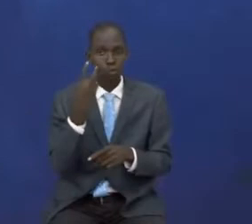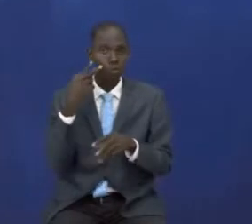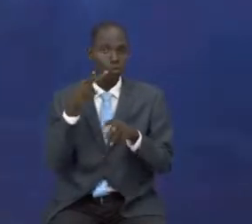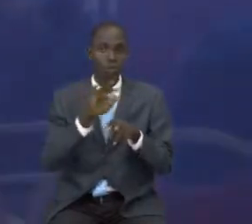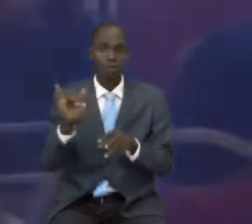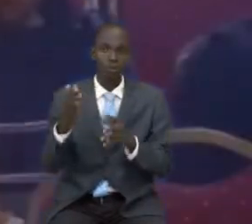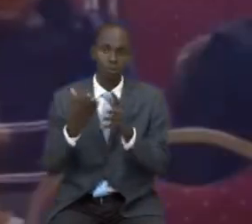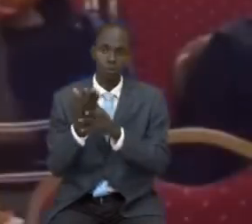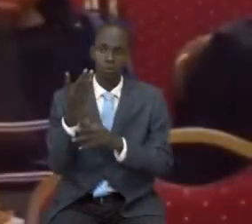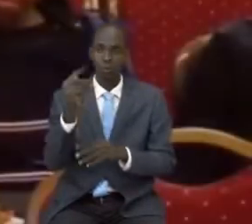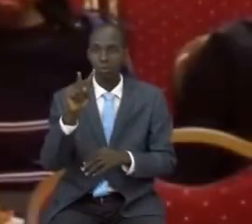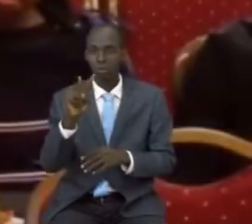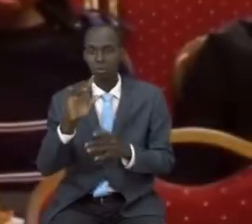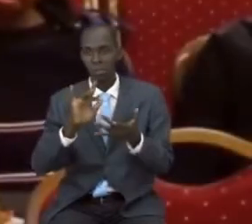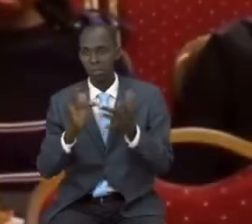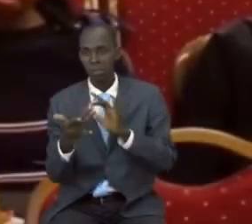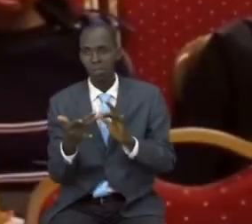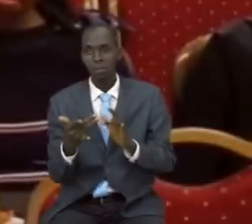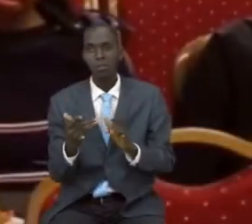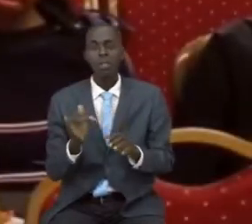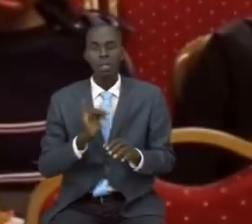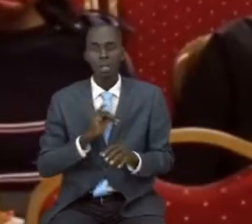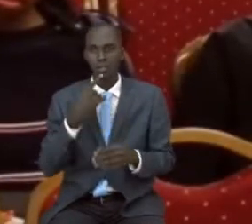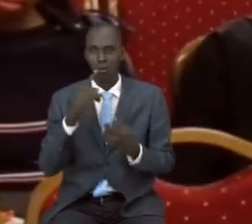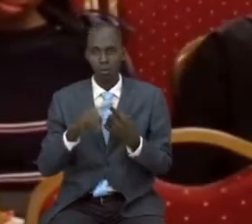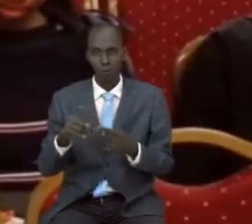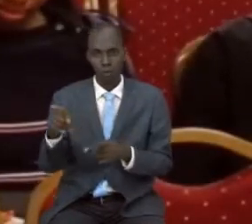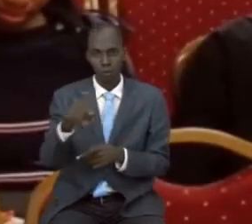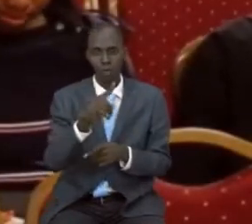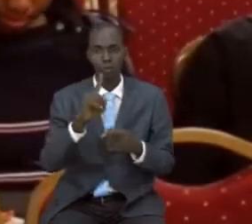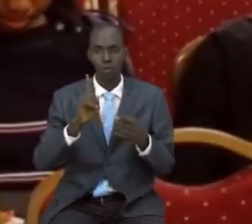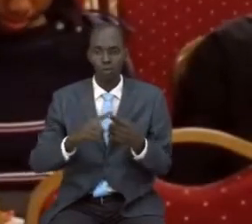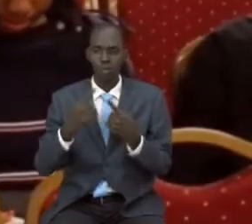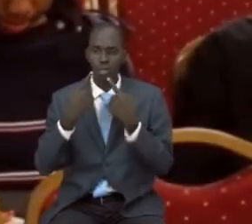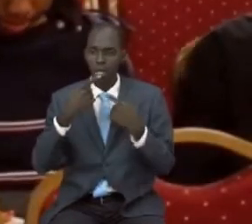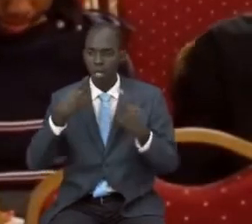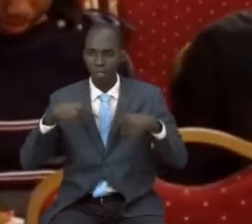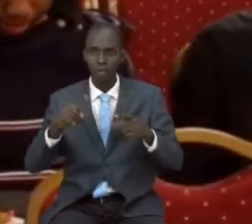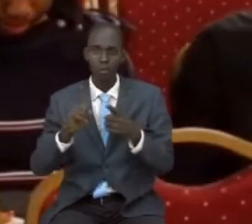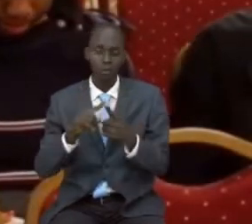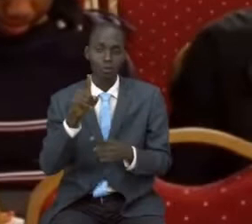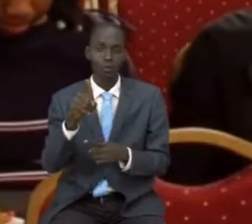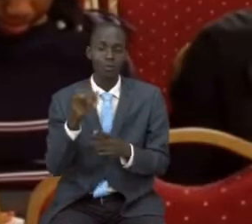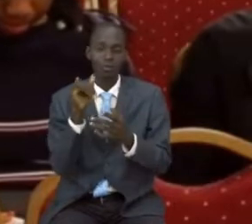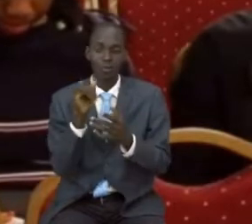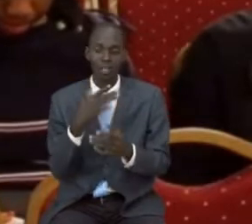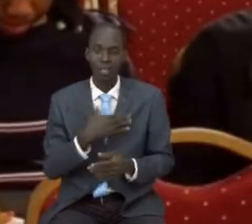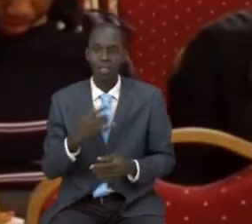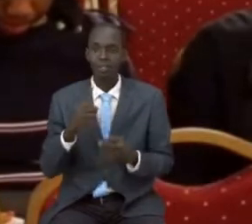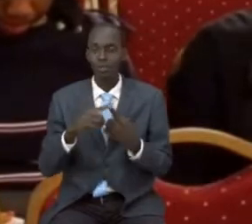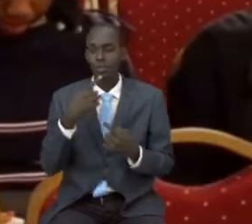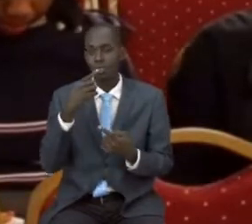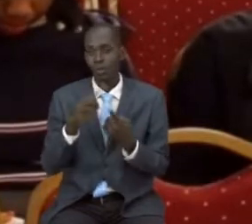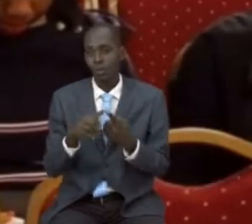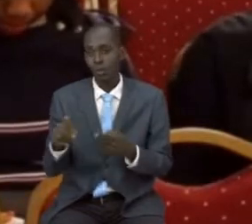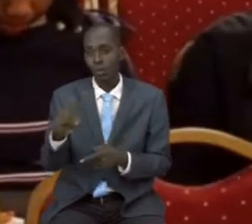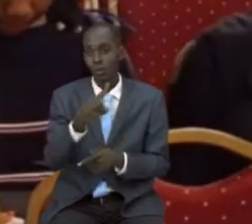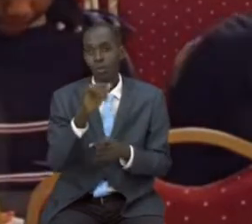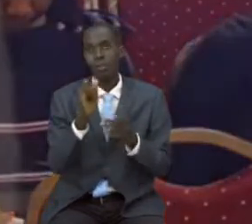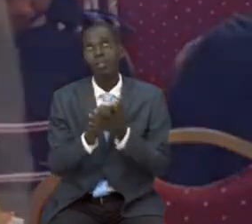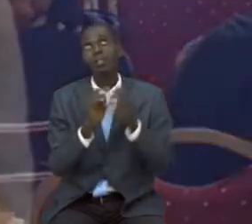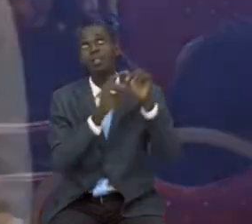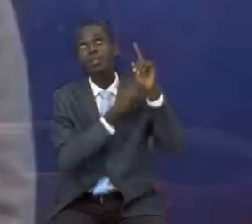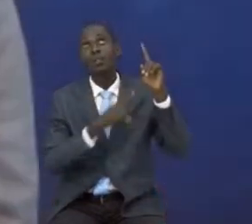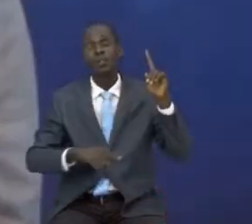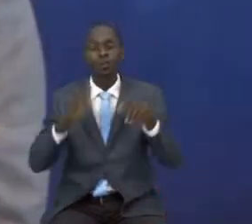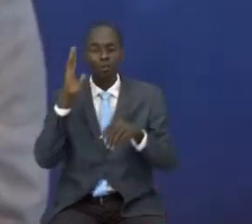you are, I come to you to inform you and to tell you the Lord will be good